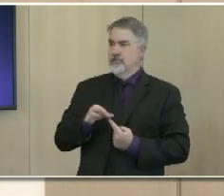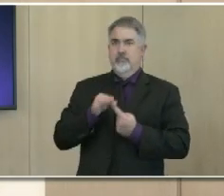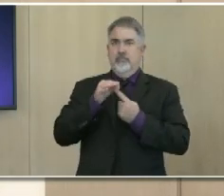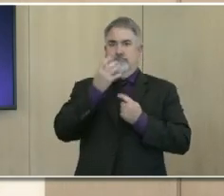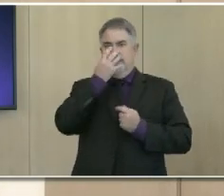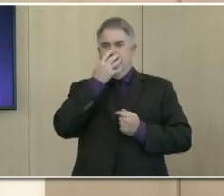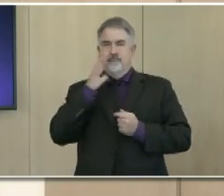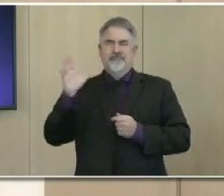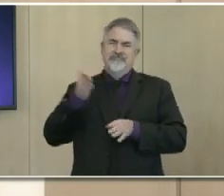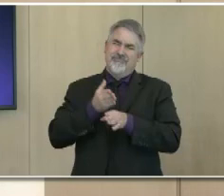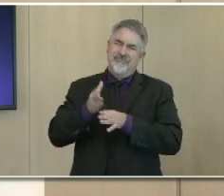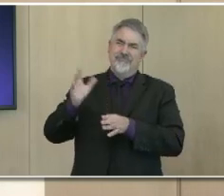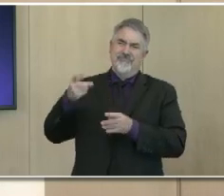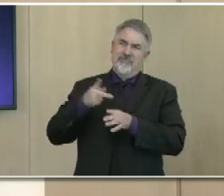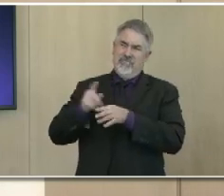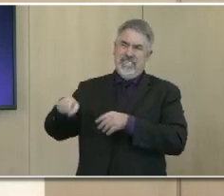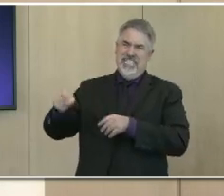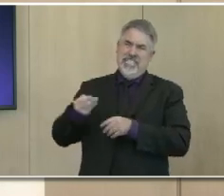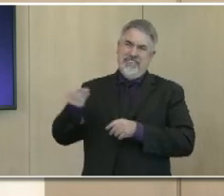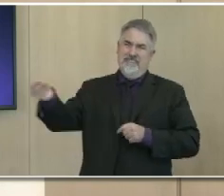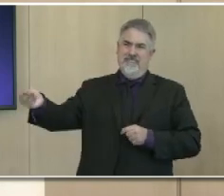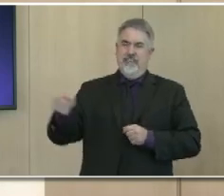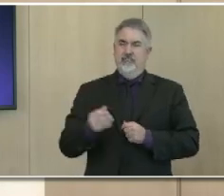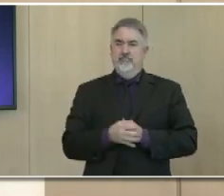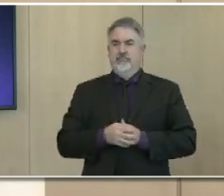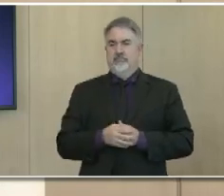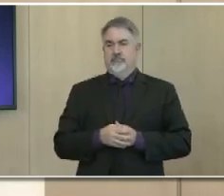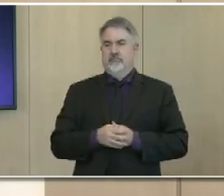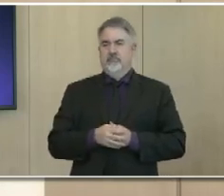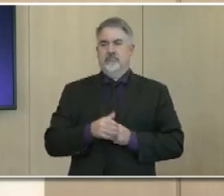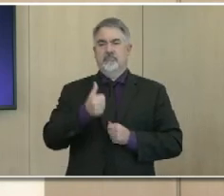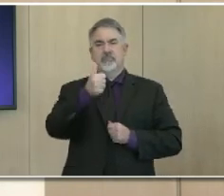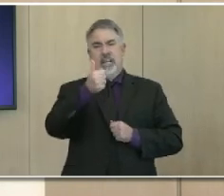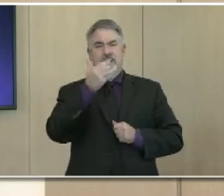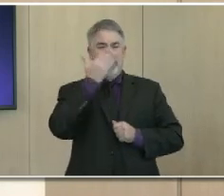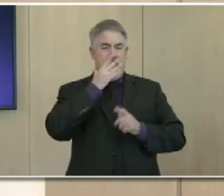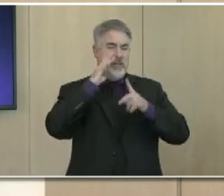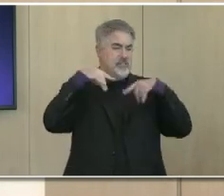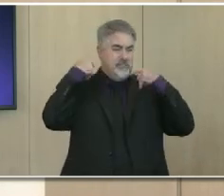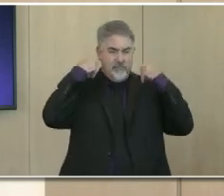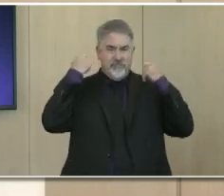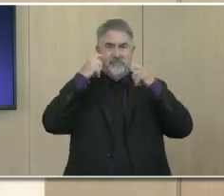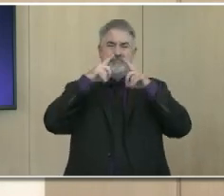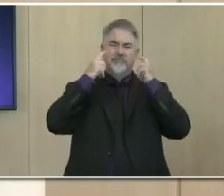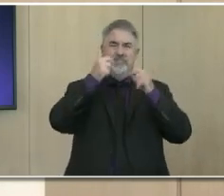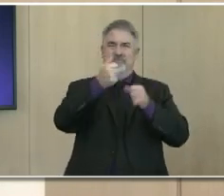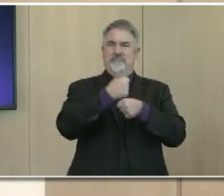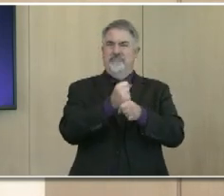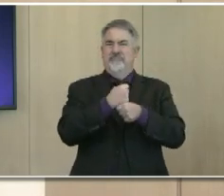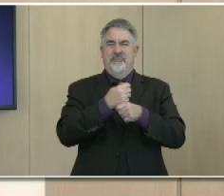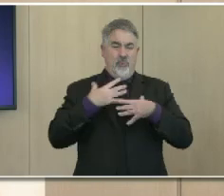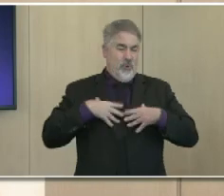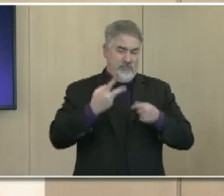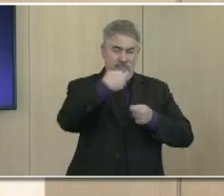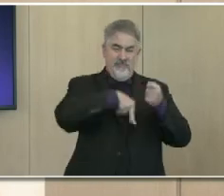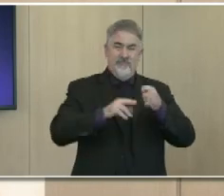should be bandanas, they should be napkins from restaurants, they should be scarves, or